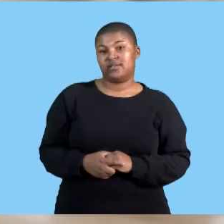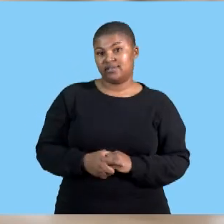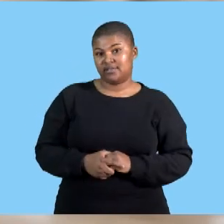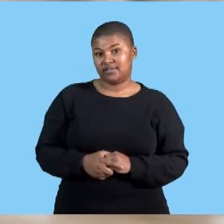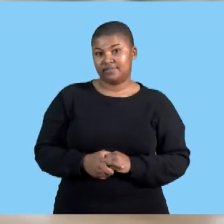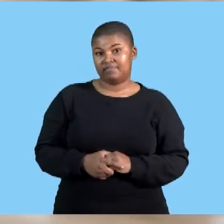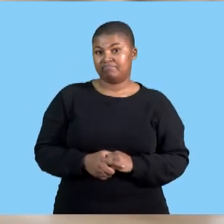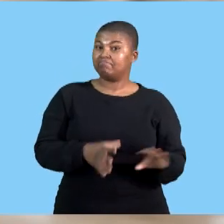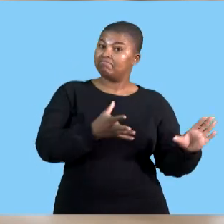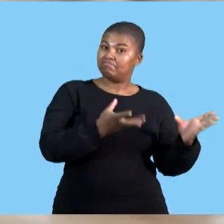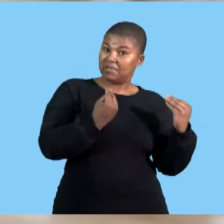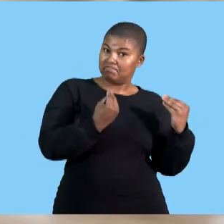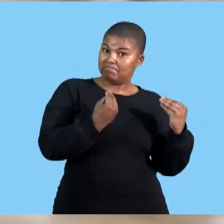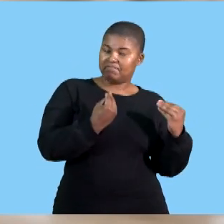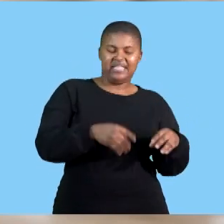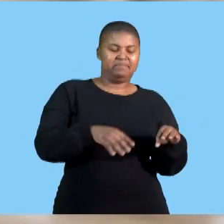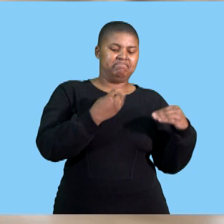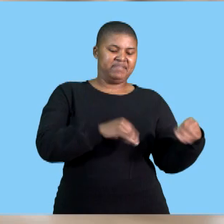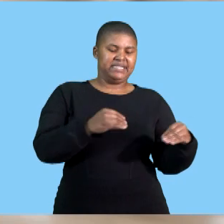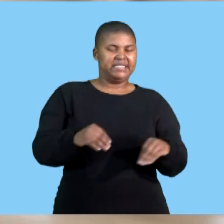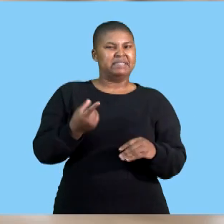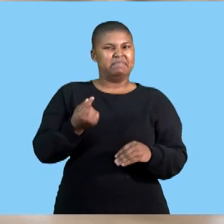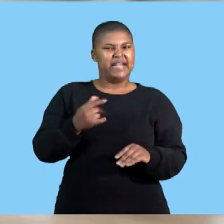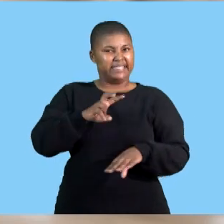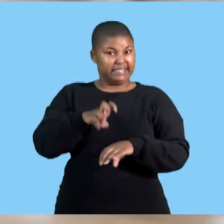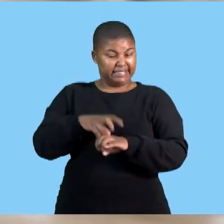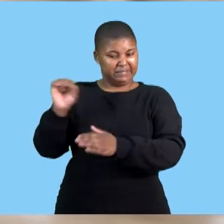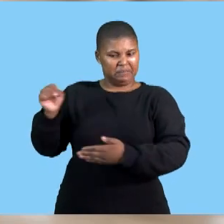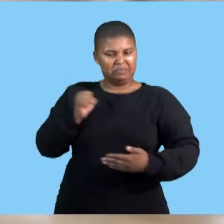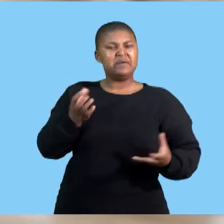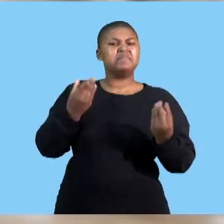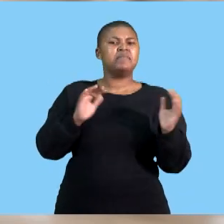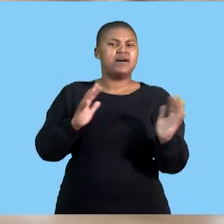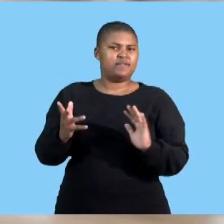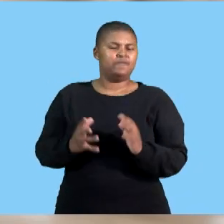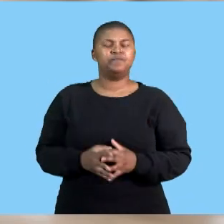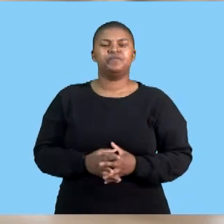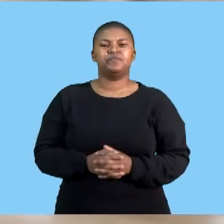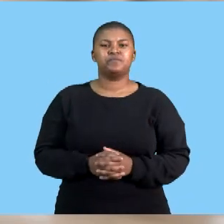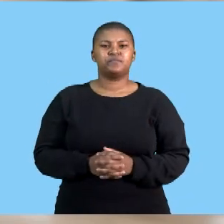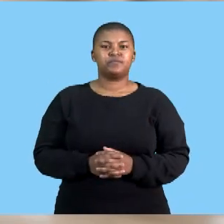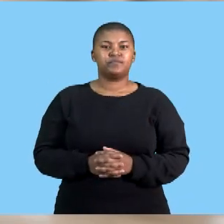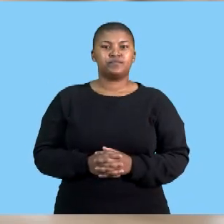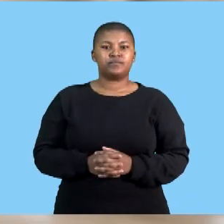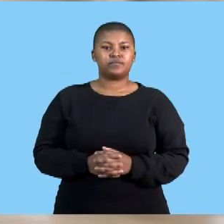will be focusing on acquiring business funding if needed.